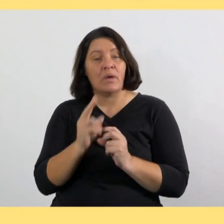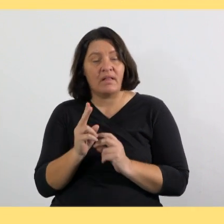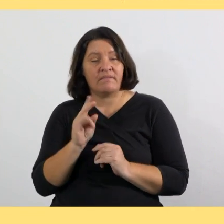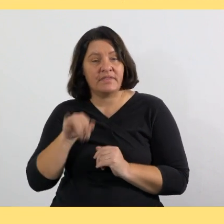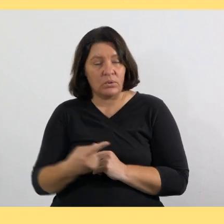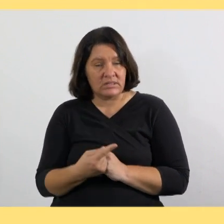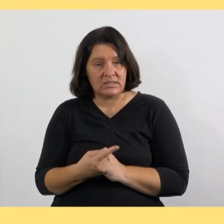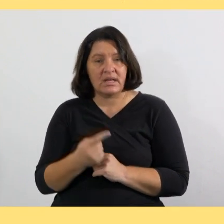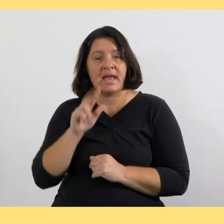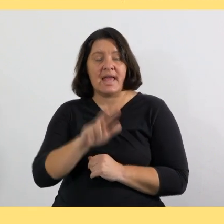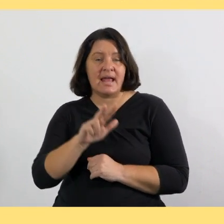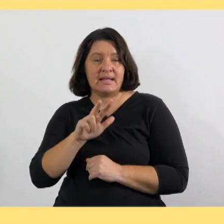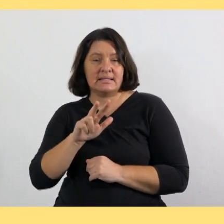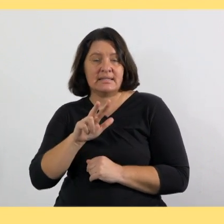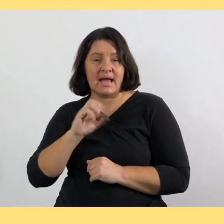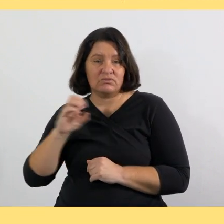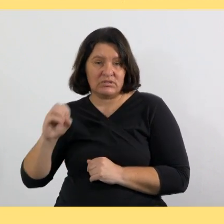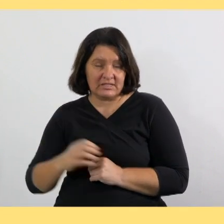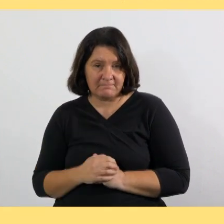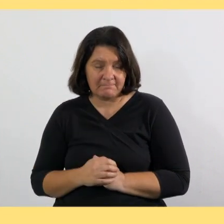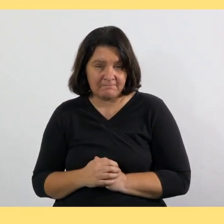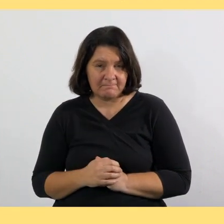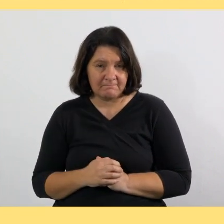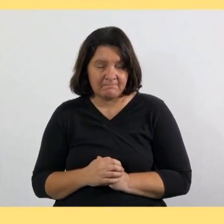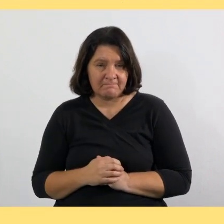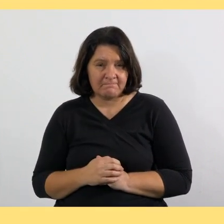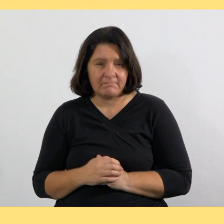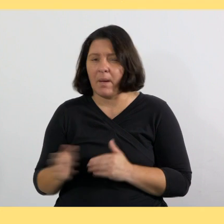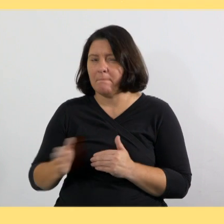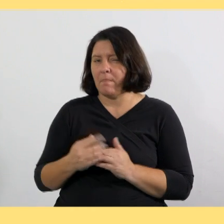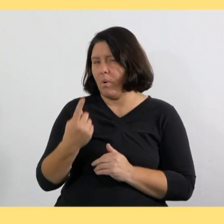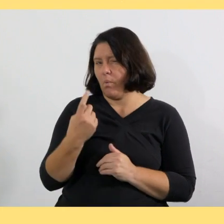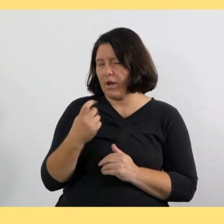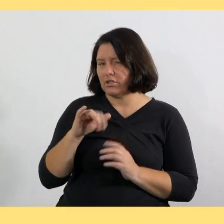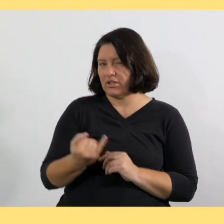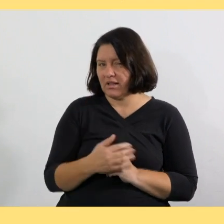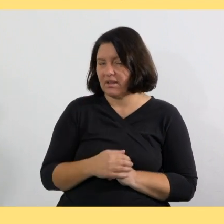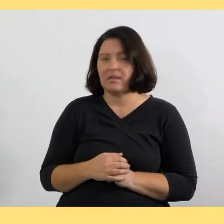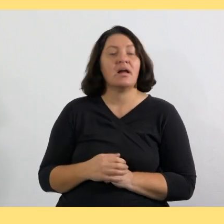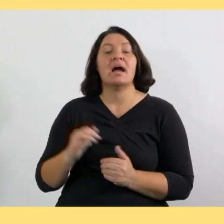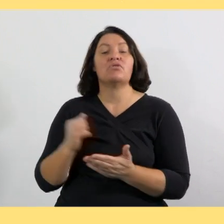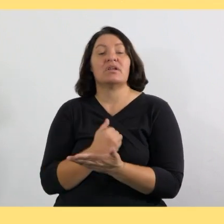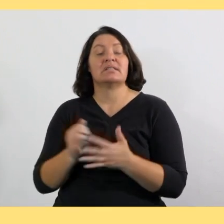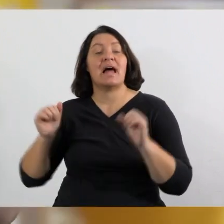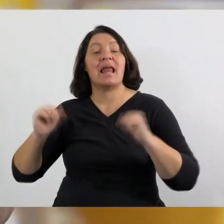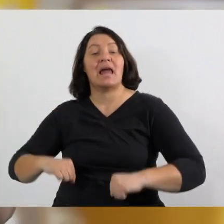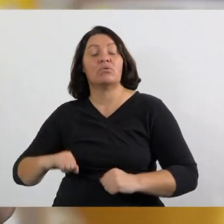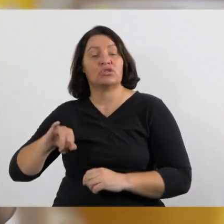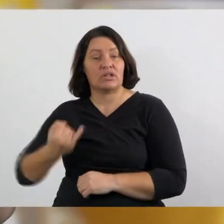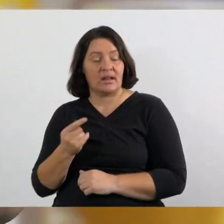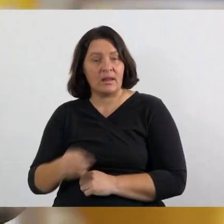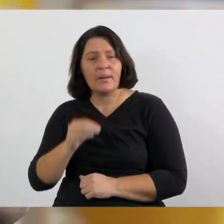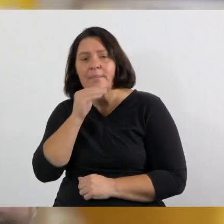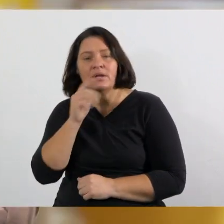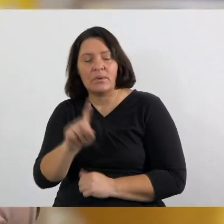12,800 rands. I still have one more journal. Which one is it? The creditors allowances journal. What does this mean? We purchased